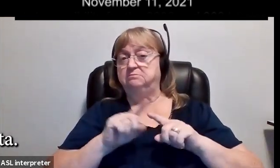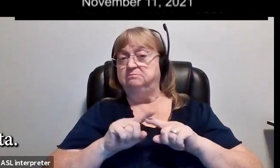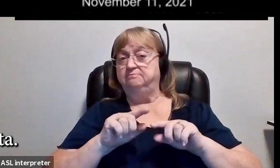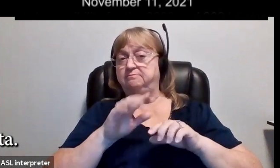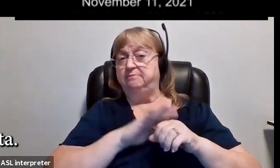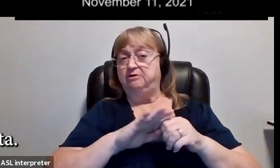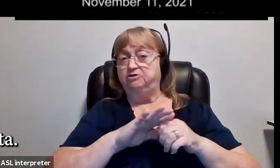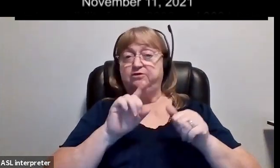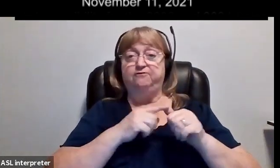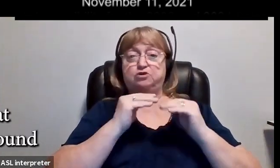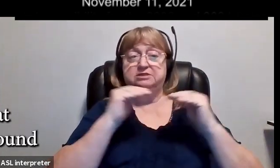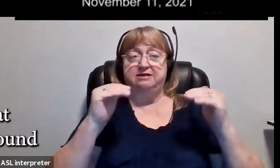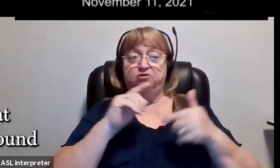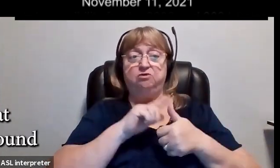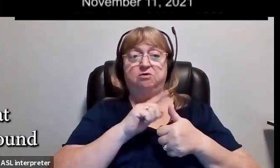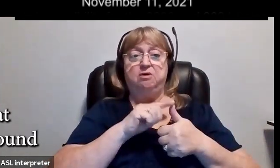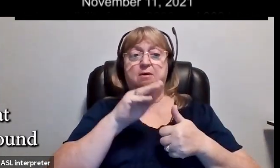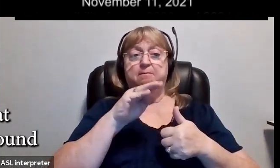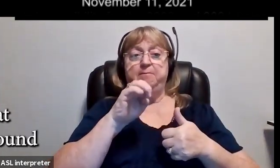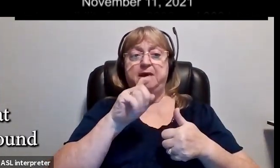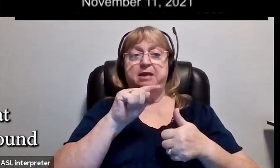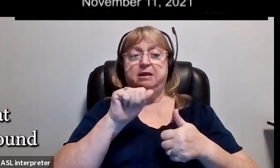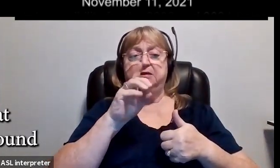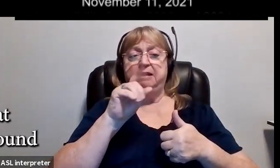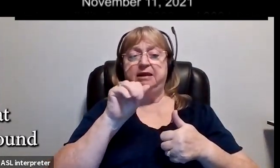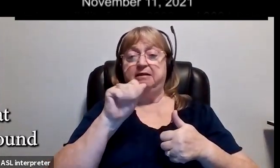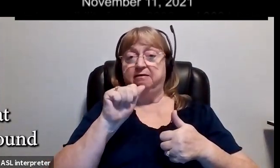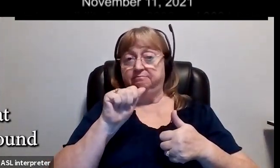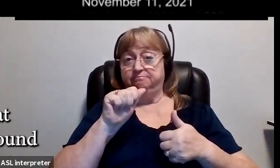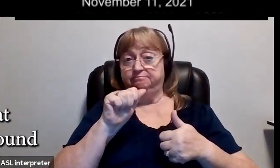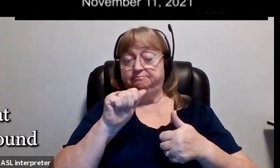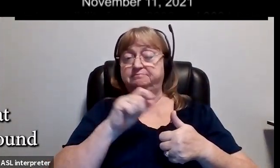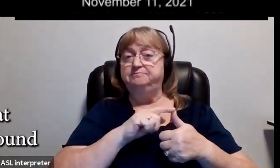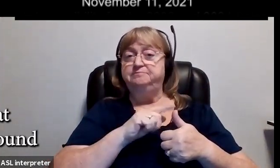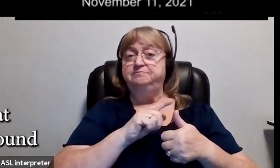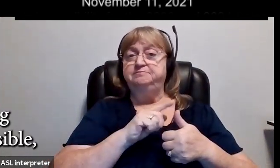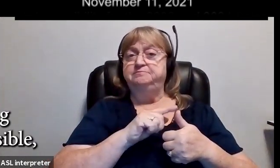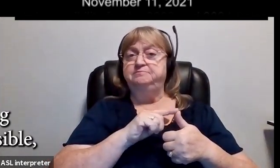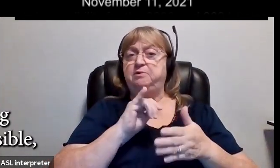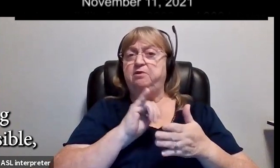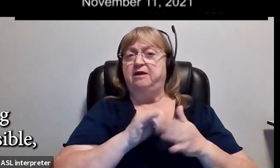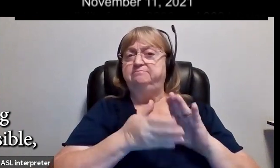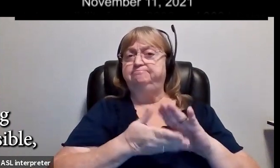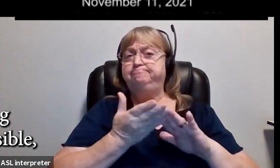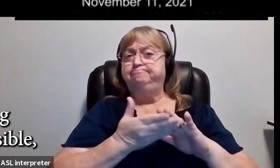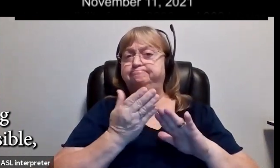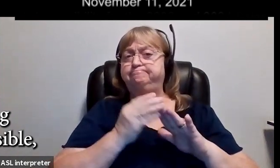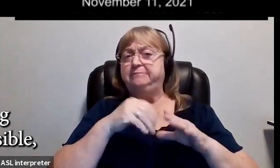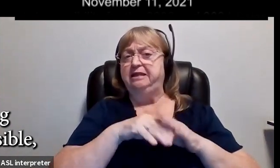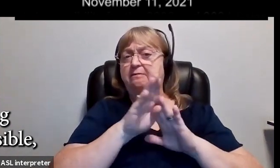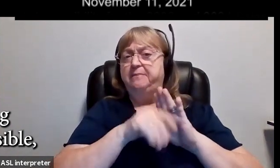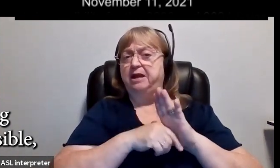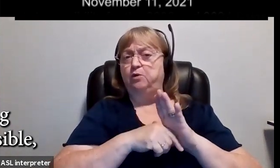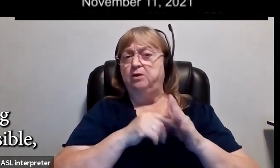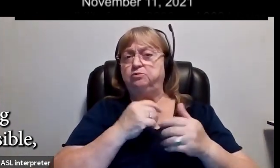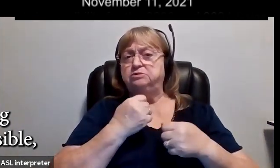level, is called the metadata. And so we're going to look at what runs in the background that we can do to make everything